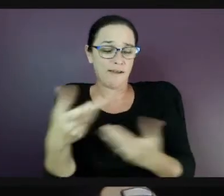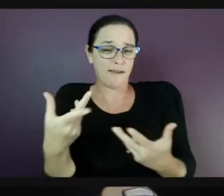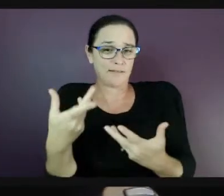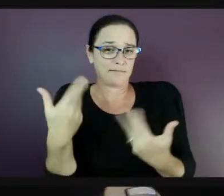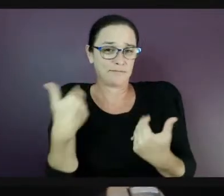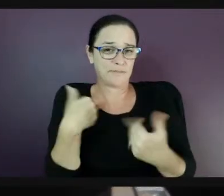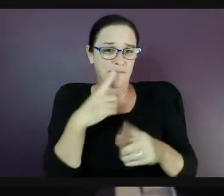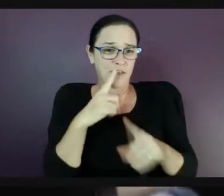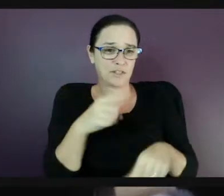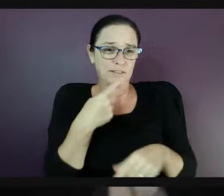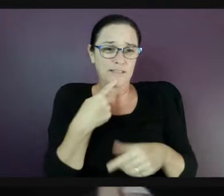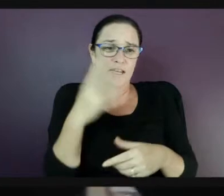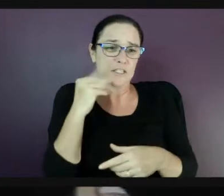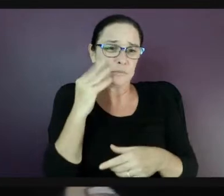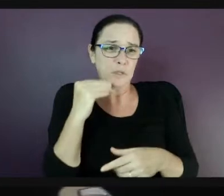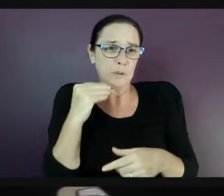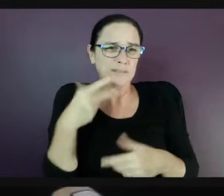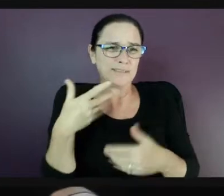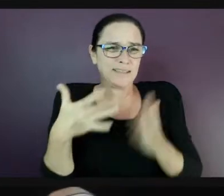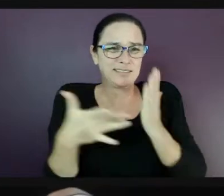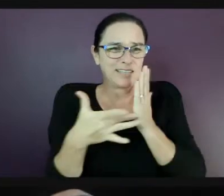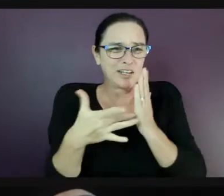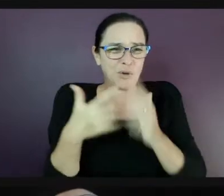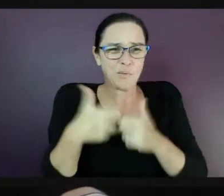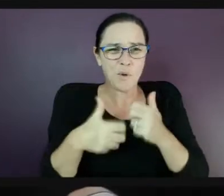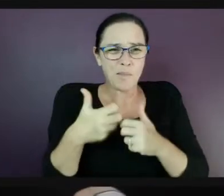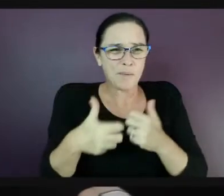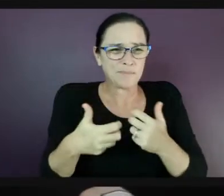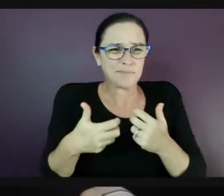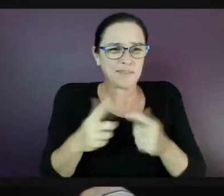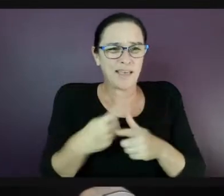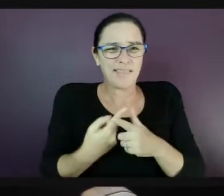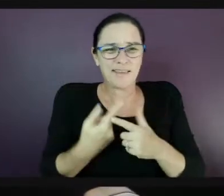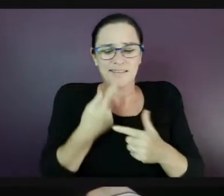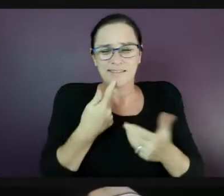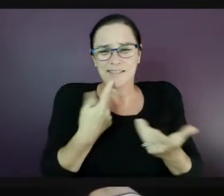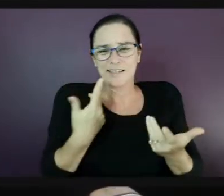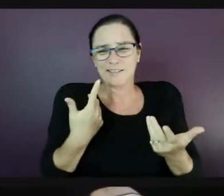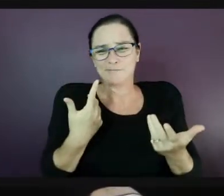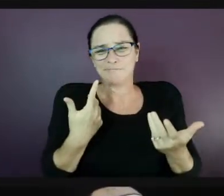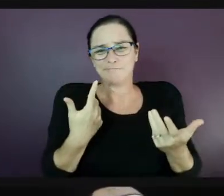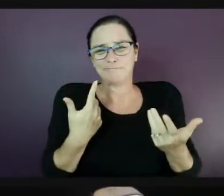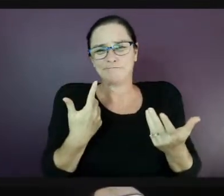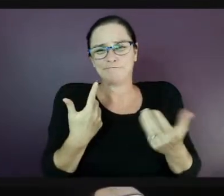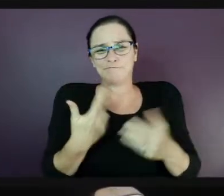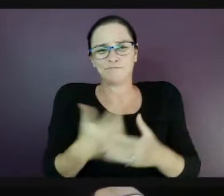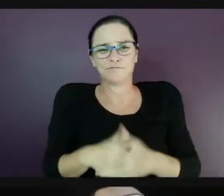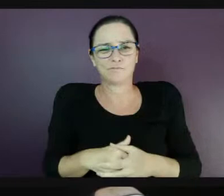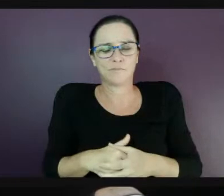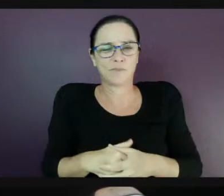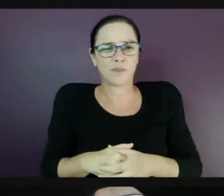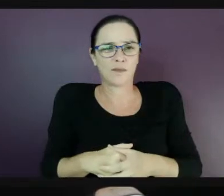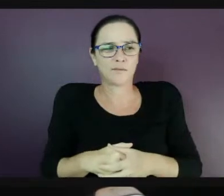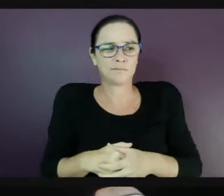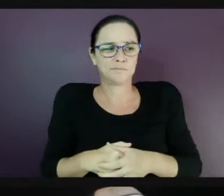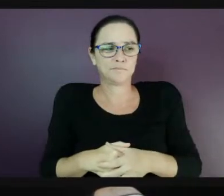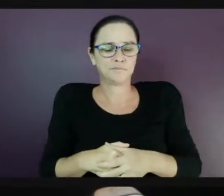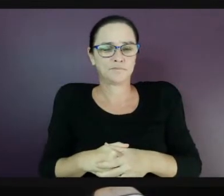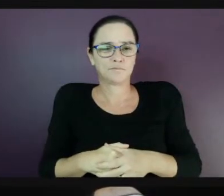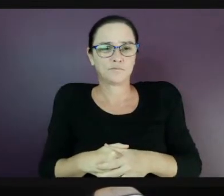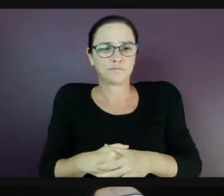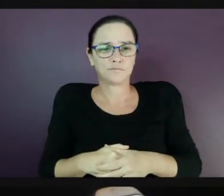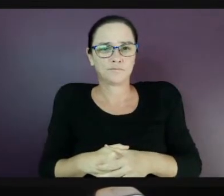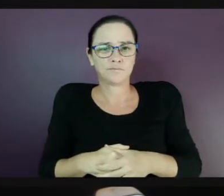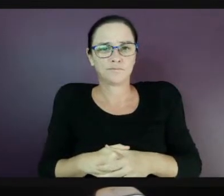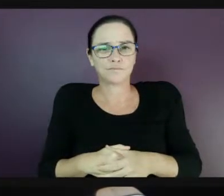was experiencing difficulties. Then they wrote, let's see if I can find the text that they wrote here. They wrote